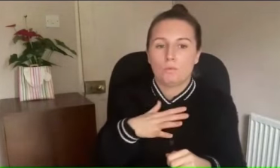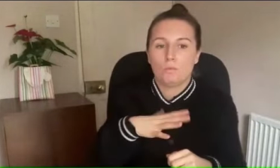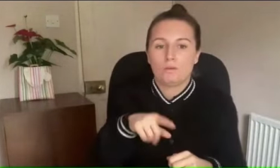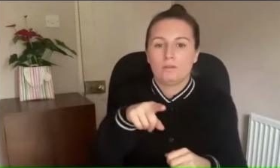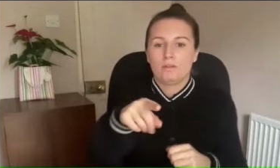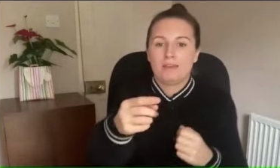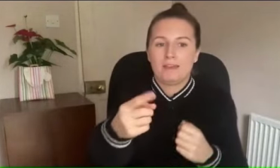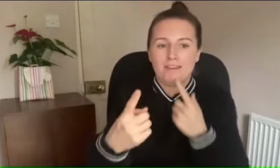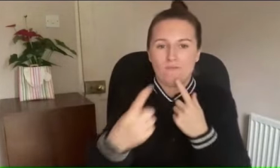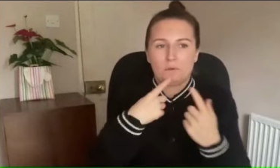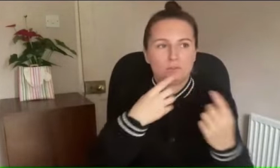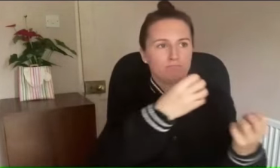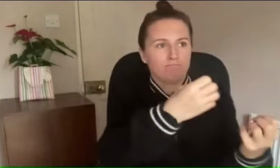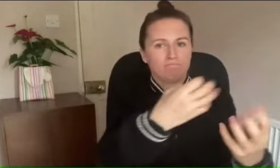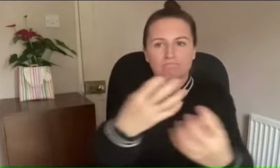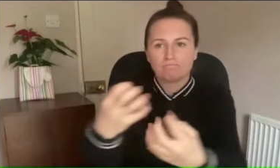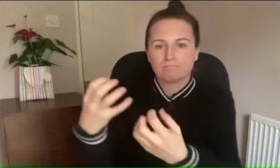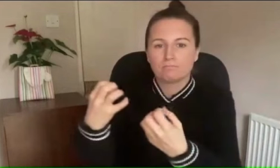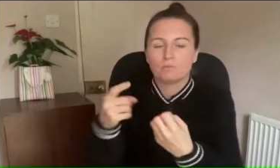hubs.